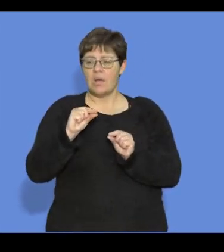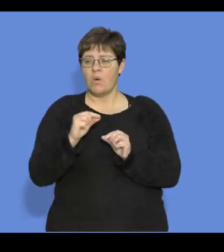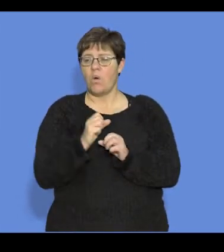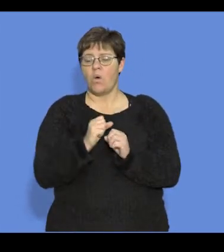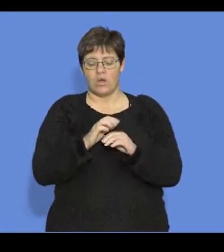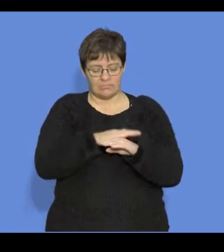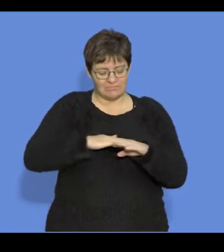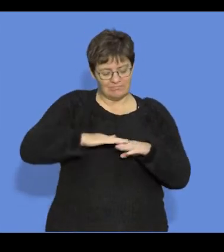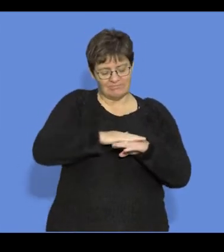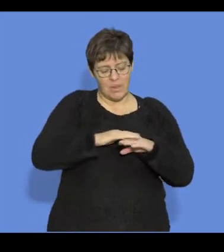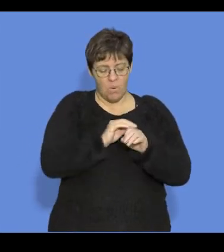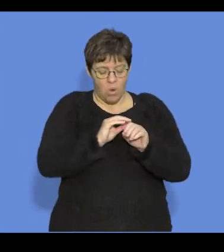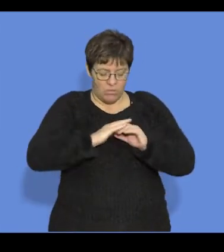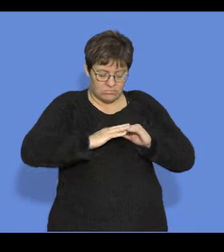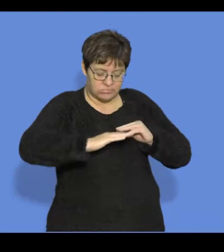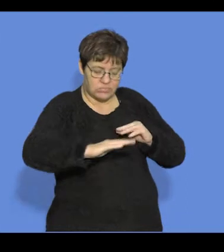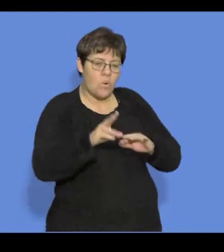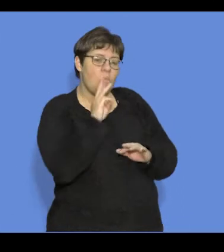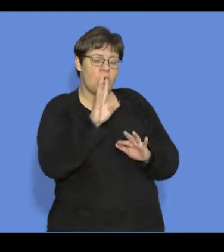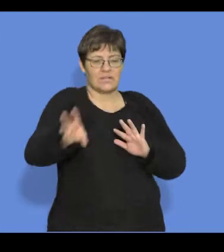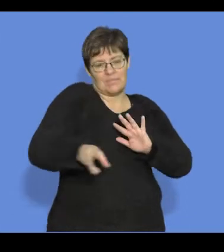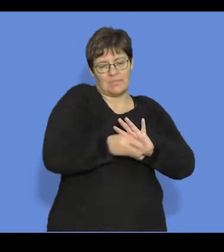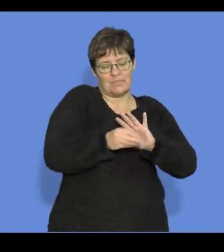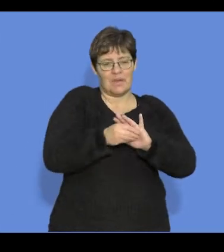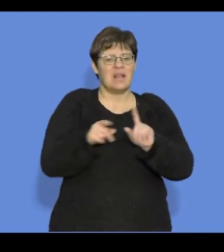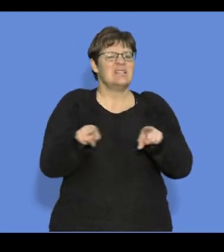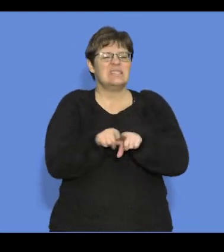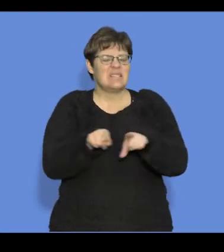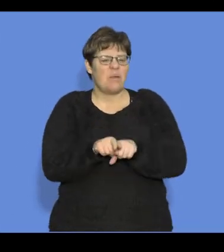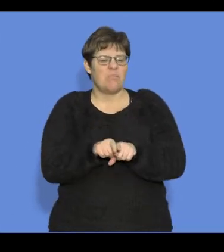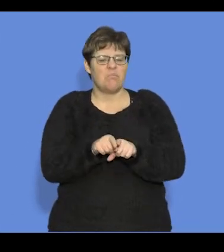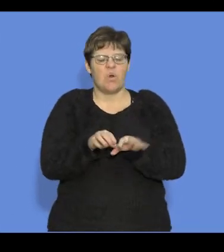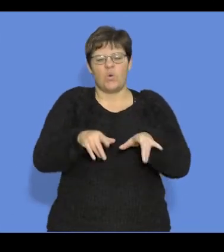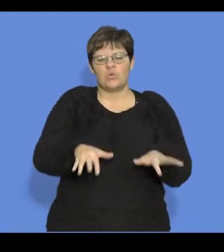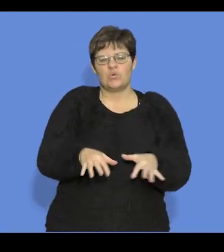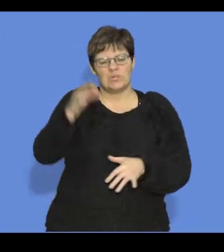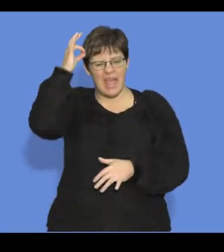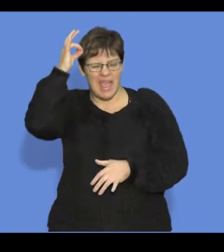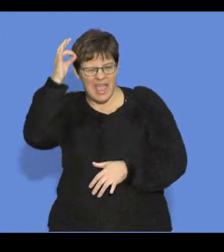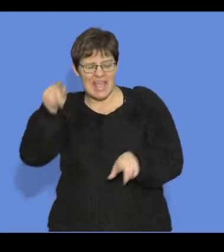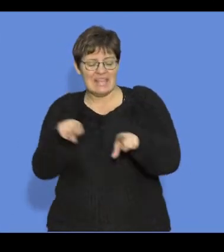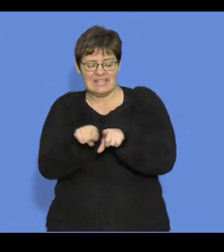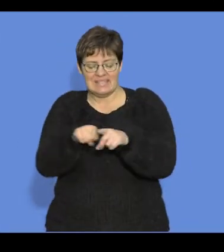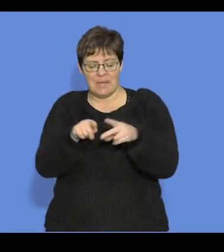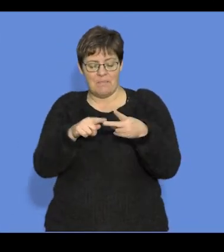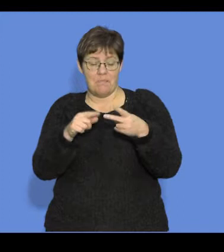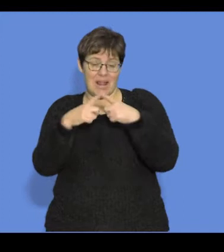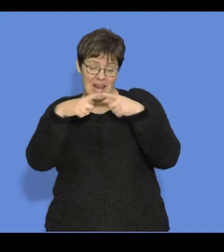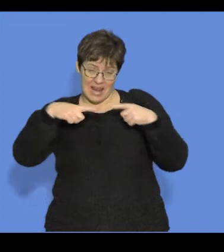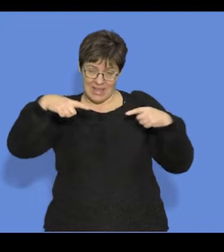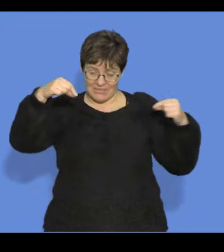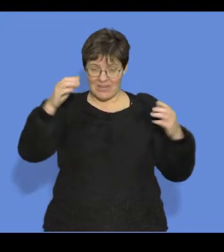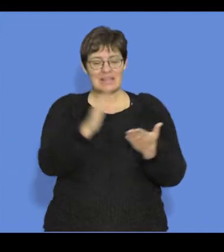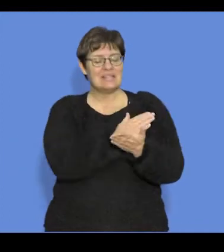for absorbing water, for example, your root hair. And on the leaves, some of the